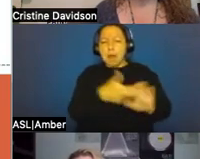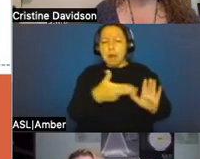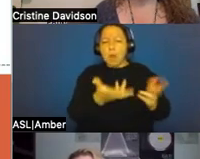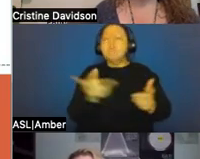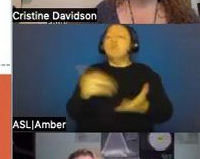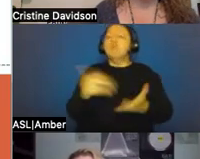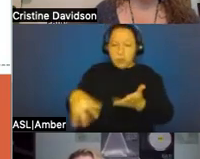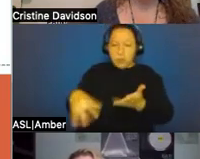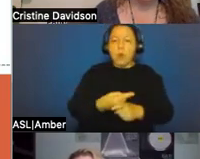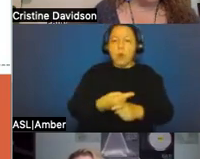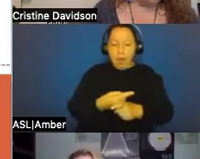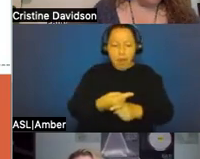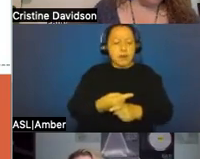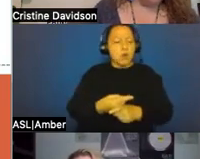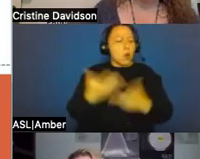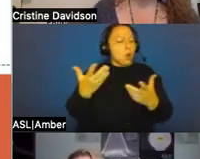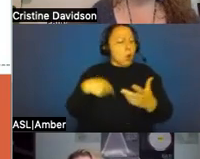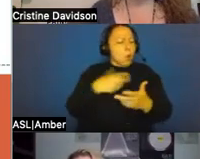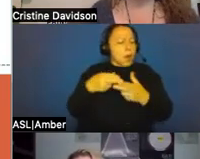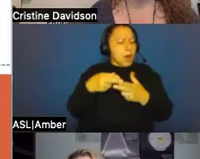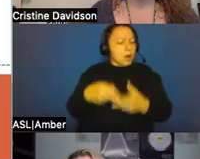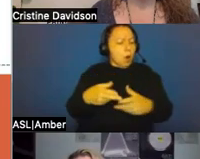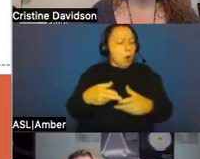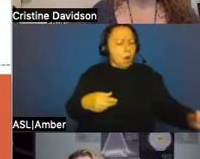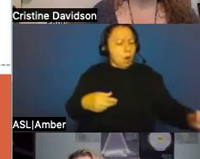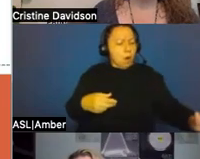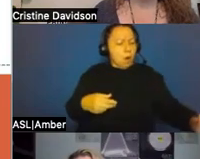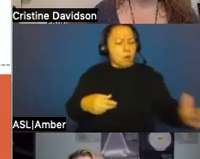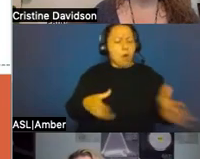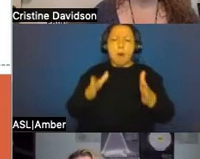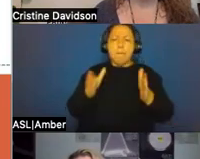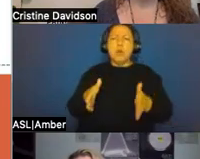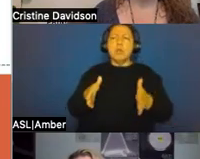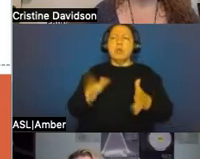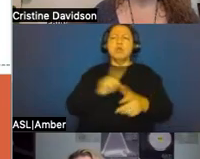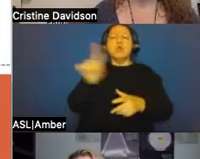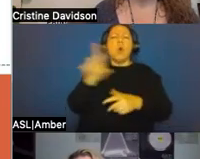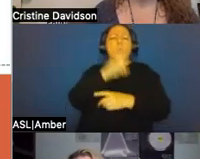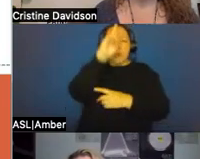Students, right? What do we call a person who goes to the hospital?